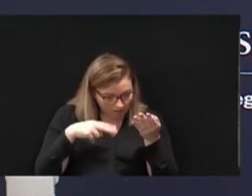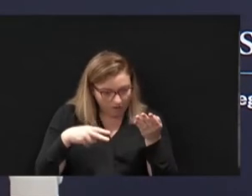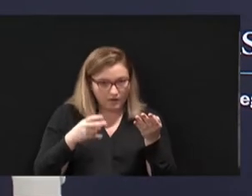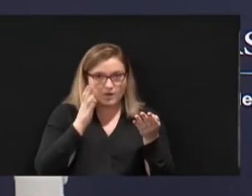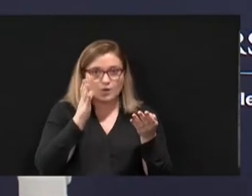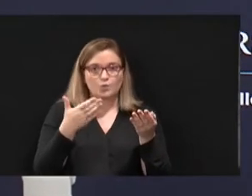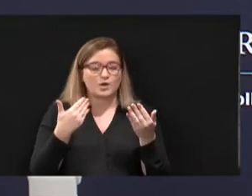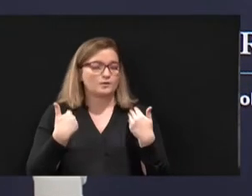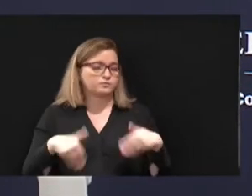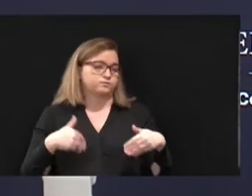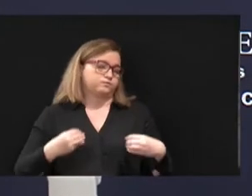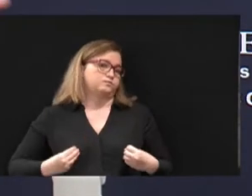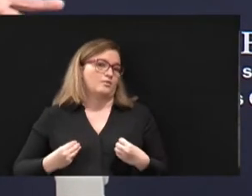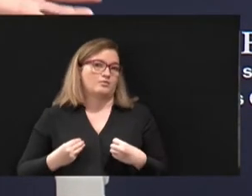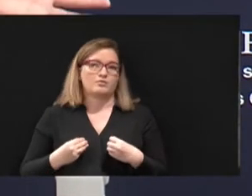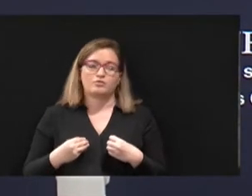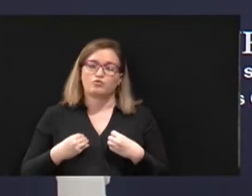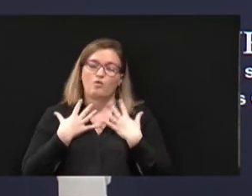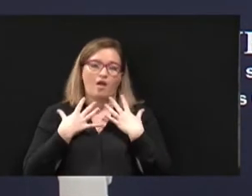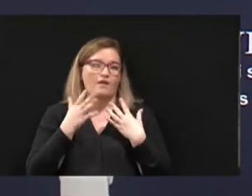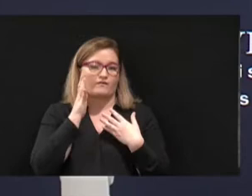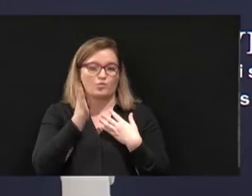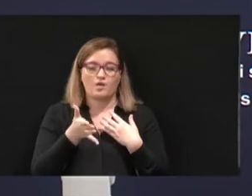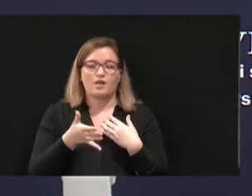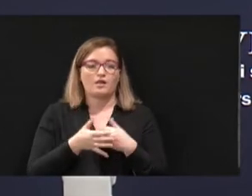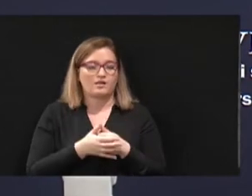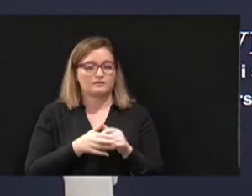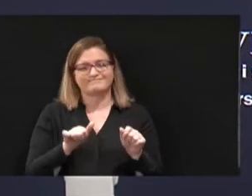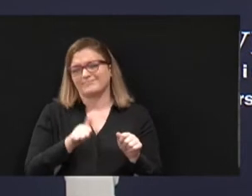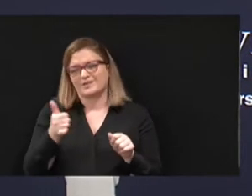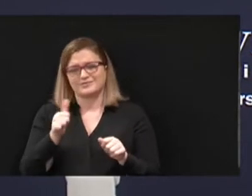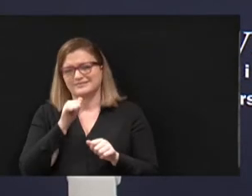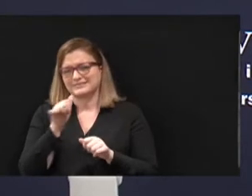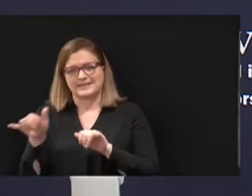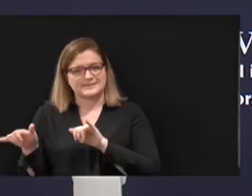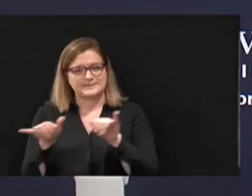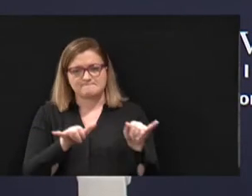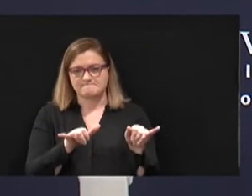And phonics is a relationship between graphemes and phonemes, like I said.